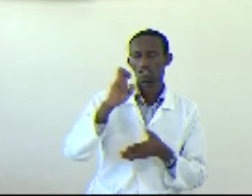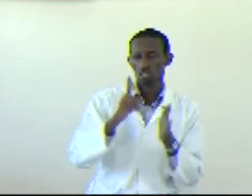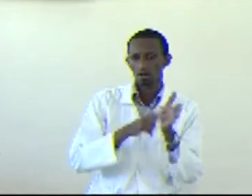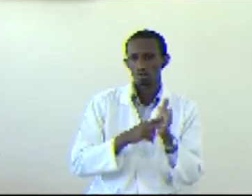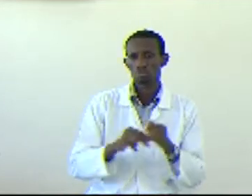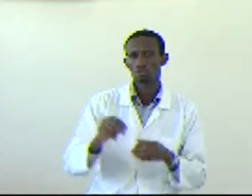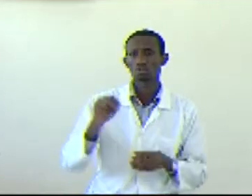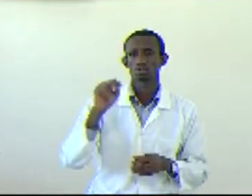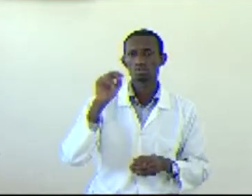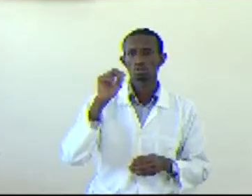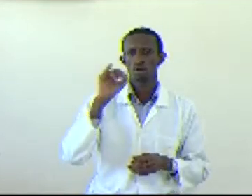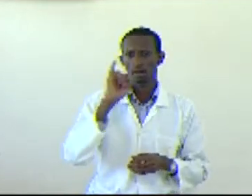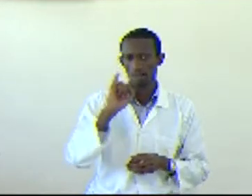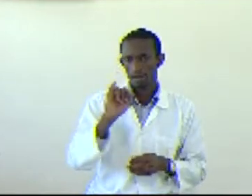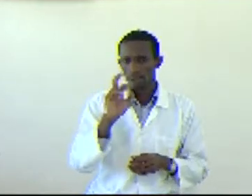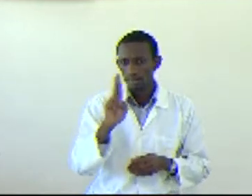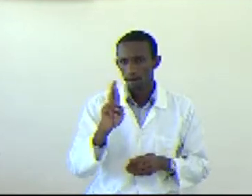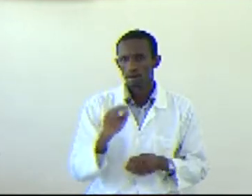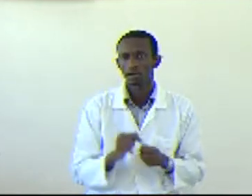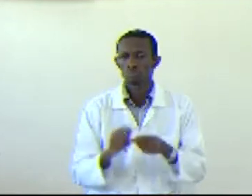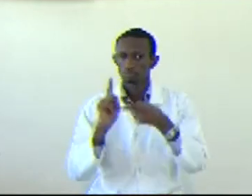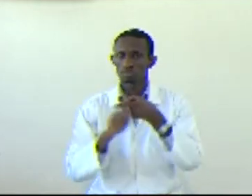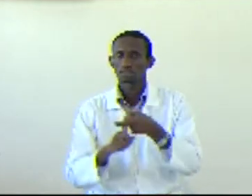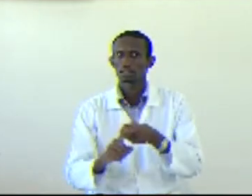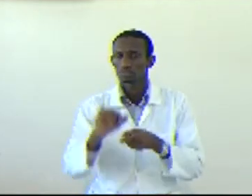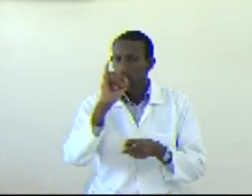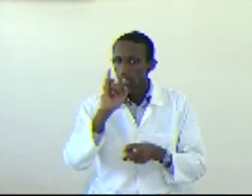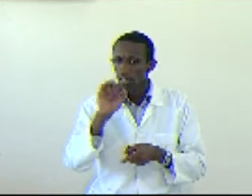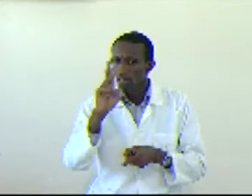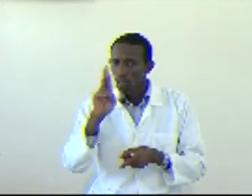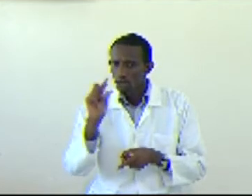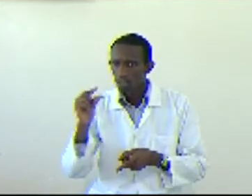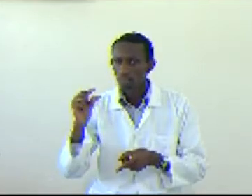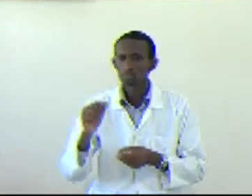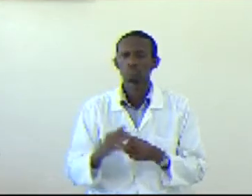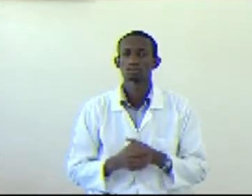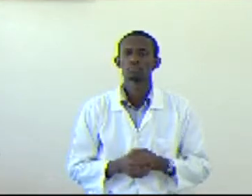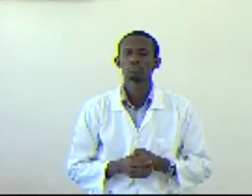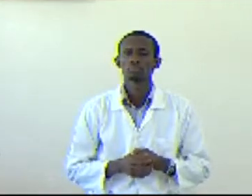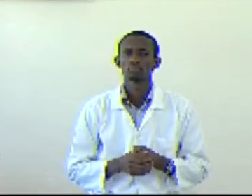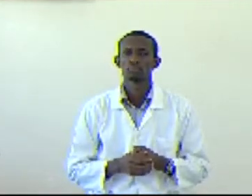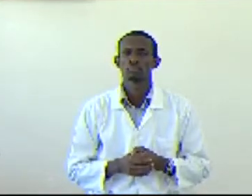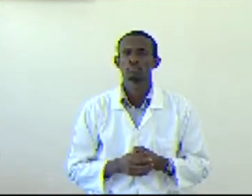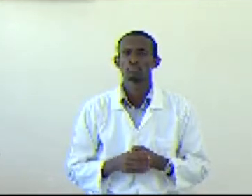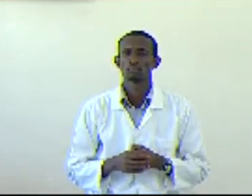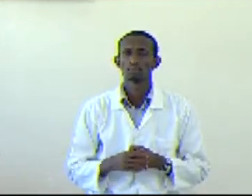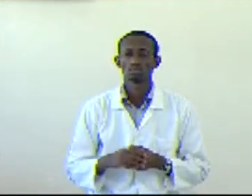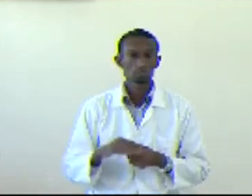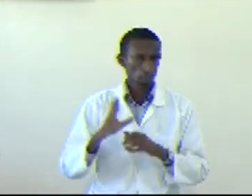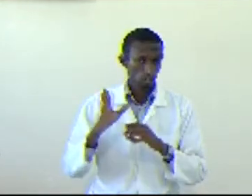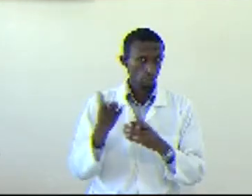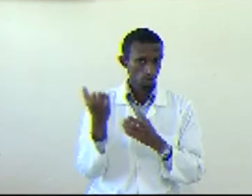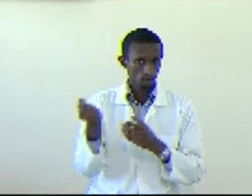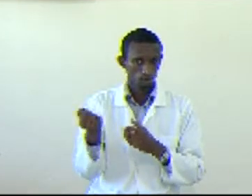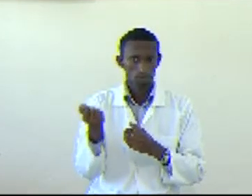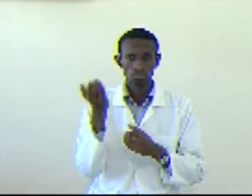then R plus I, then here there is R, okay? So then let's take